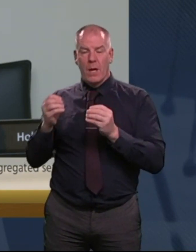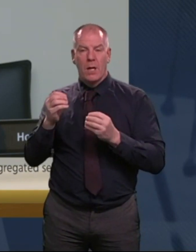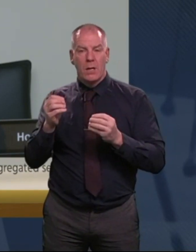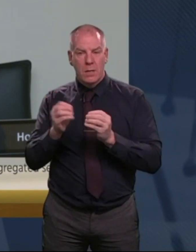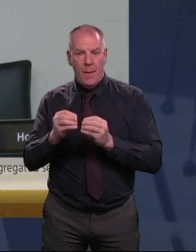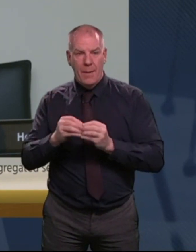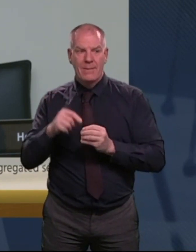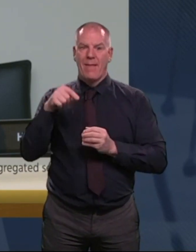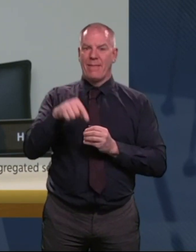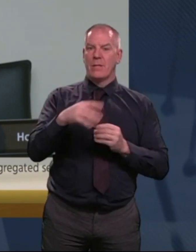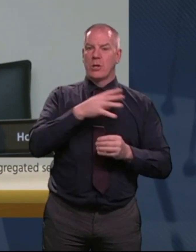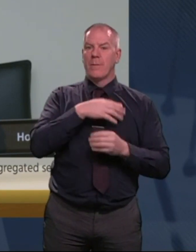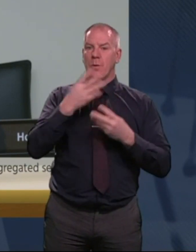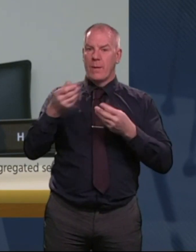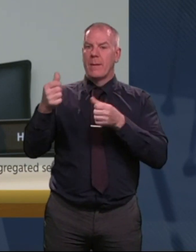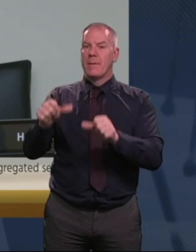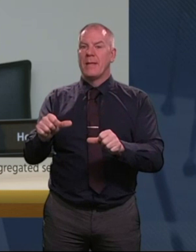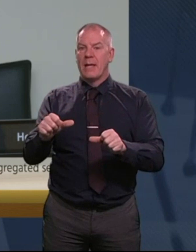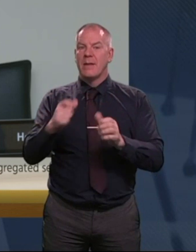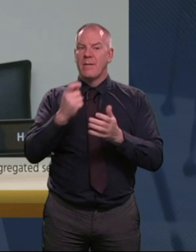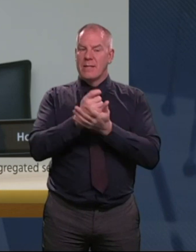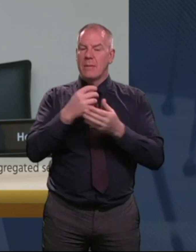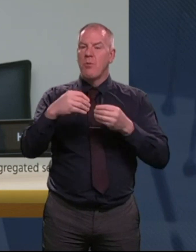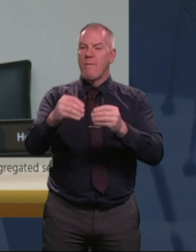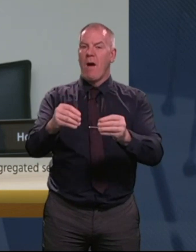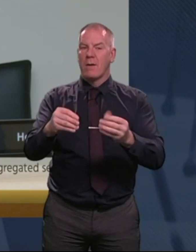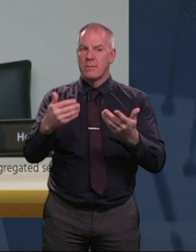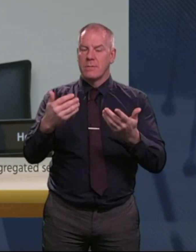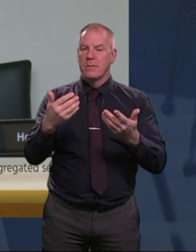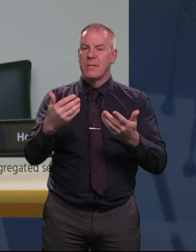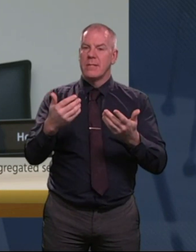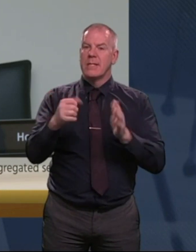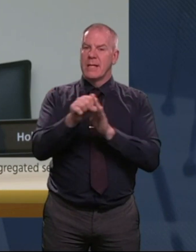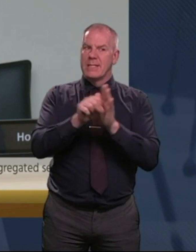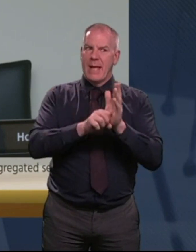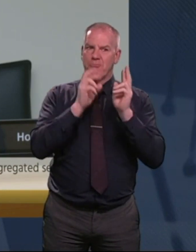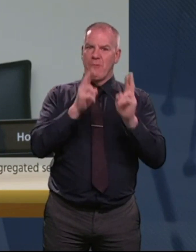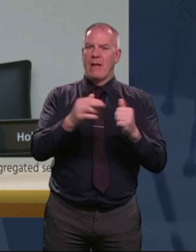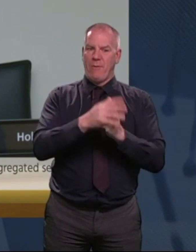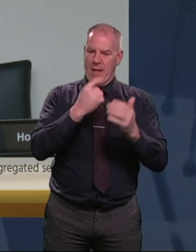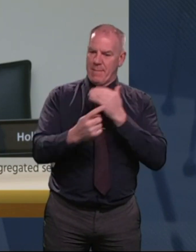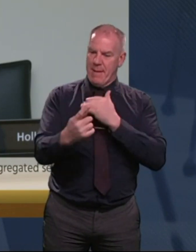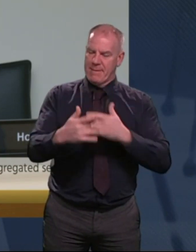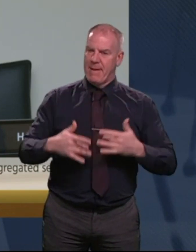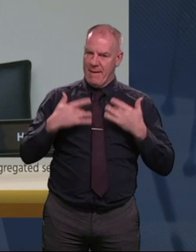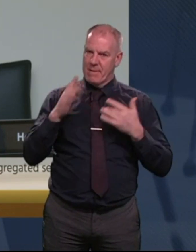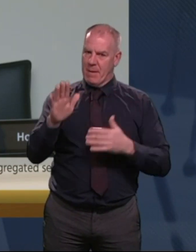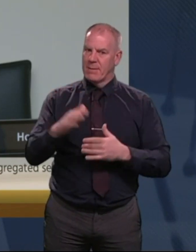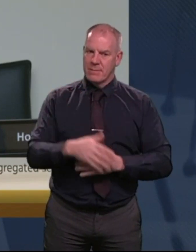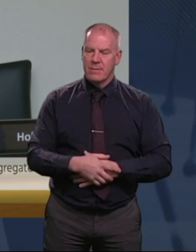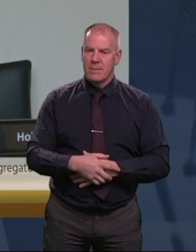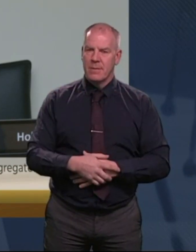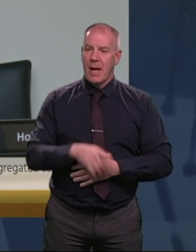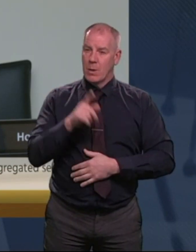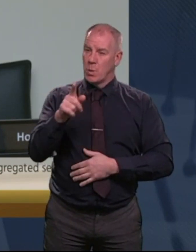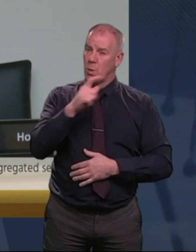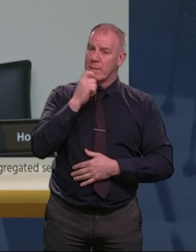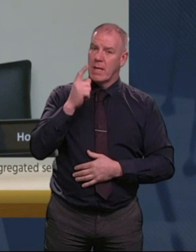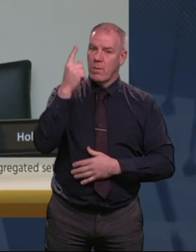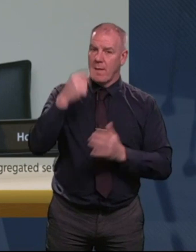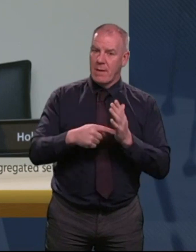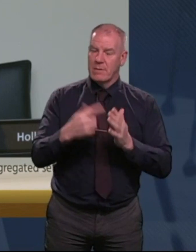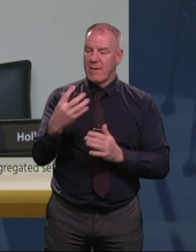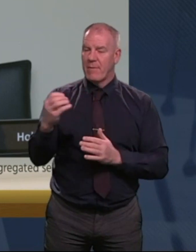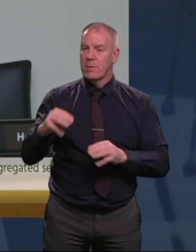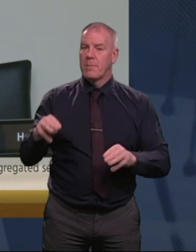has called for the implementation of the Time to Move On and a statutory right to independent living. And you highlighted the case of